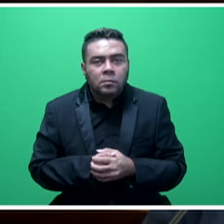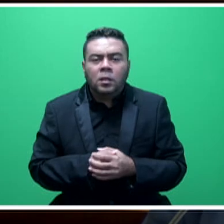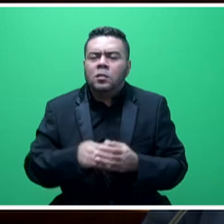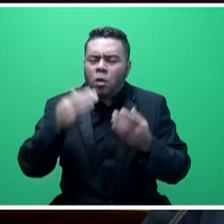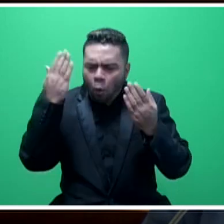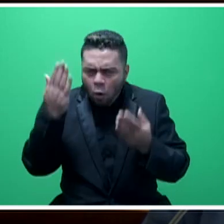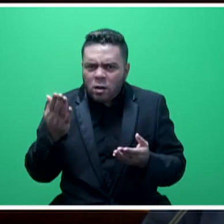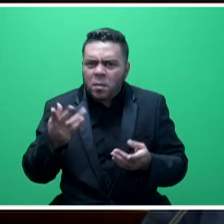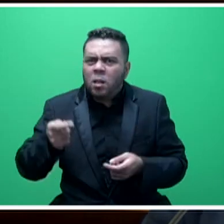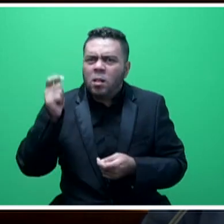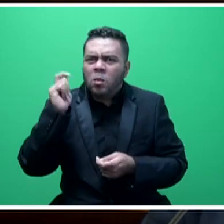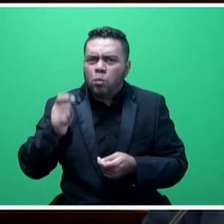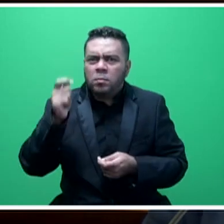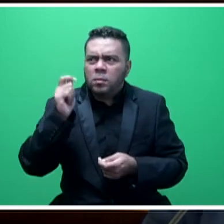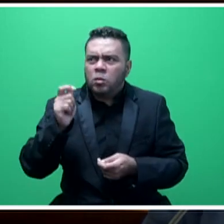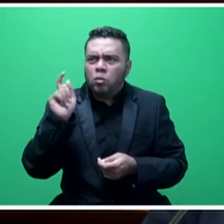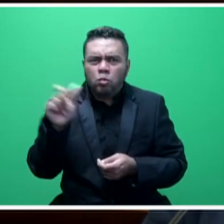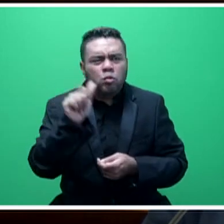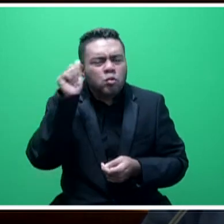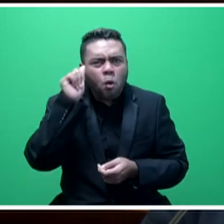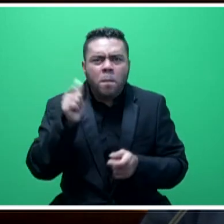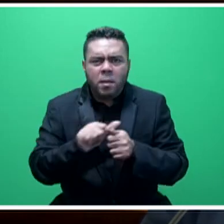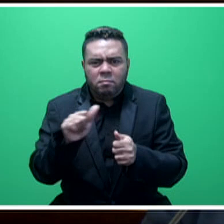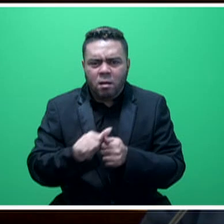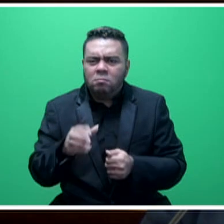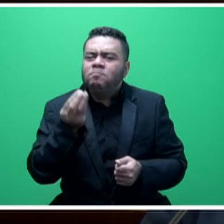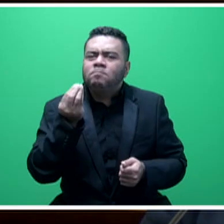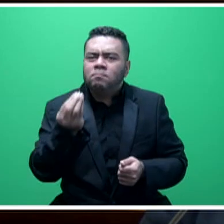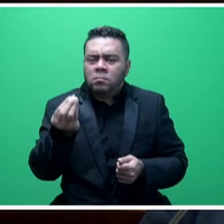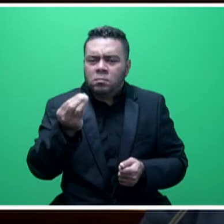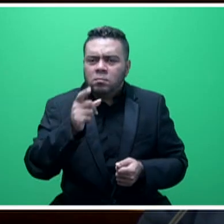Honorable Whip, you should know better than that. Thank you.